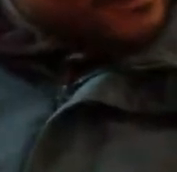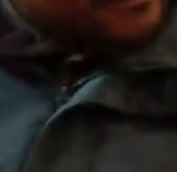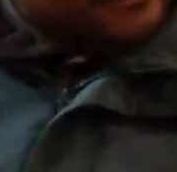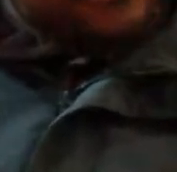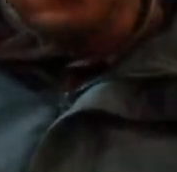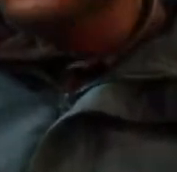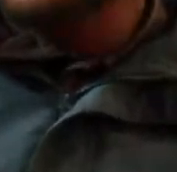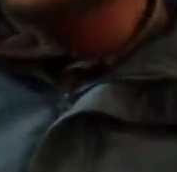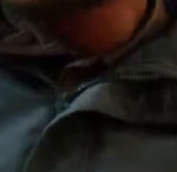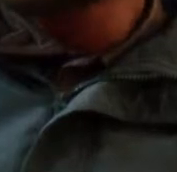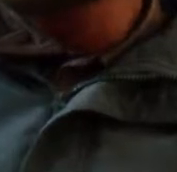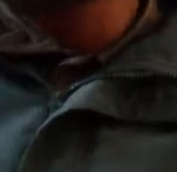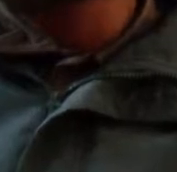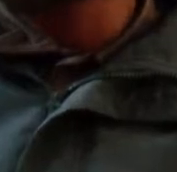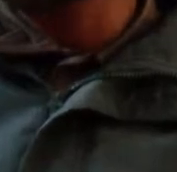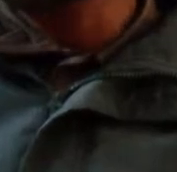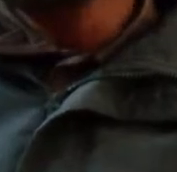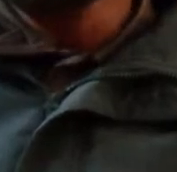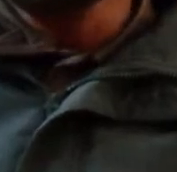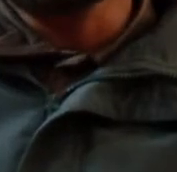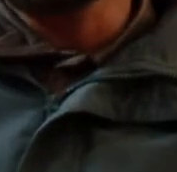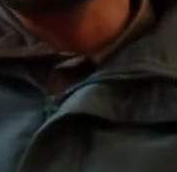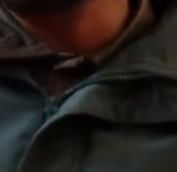no no no I saw that